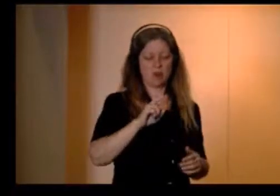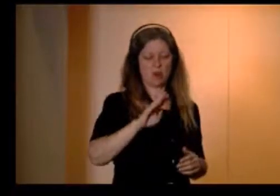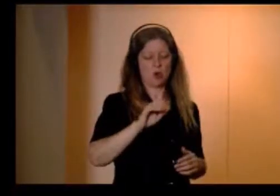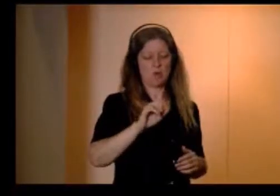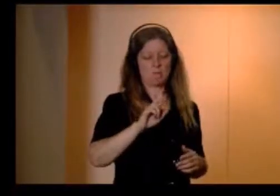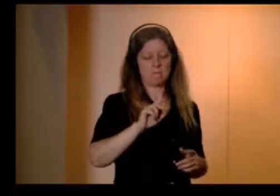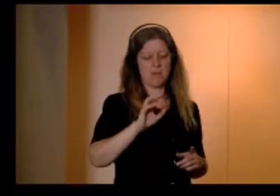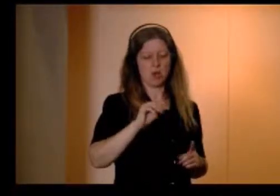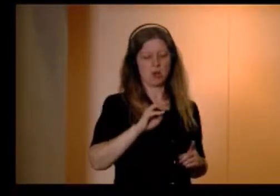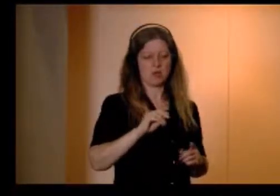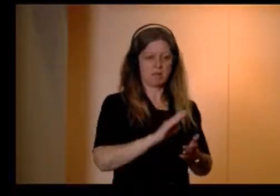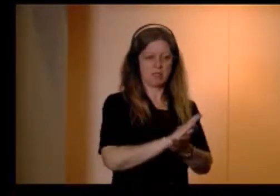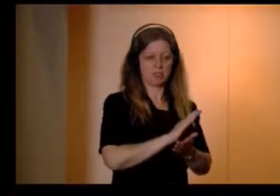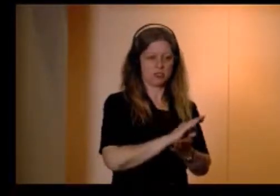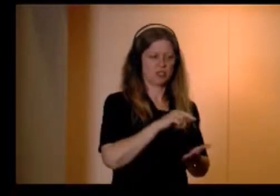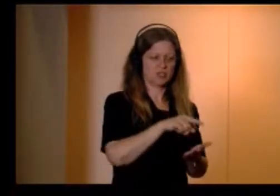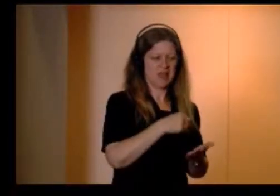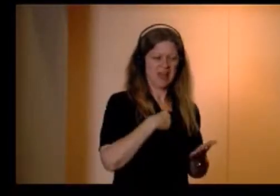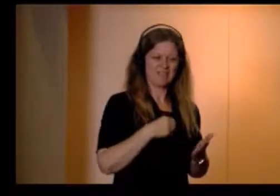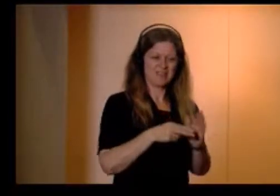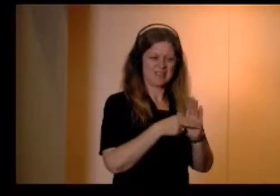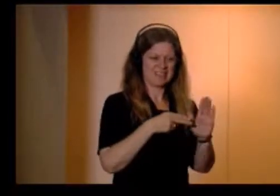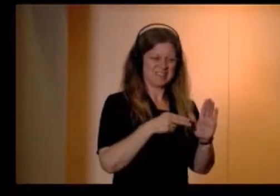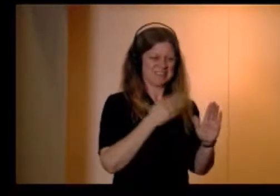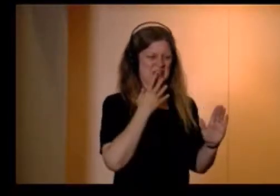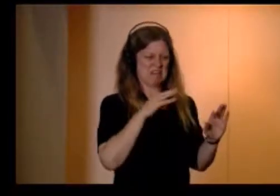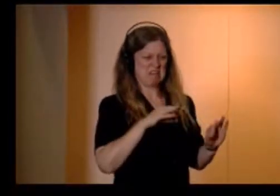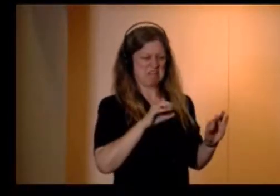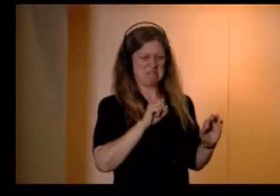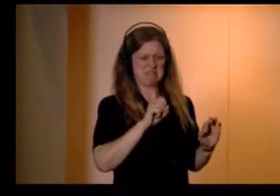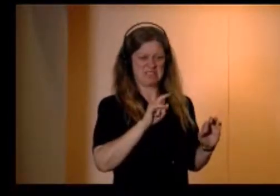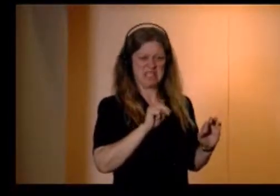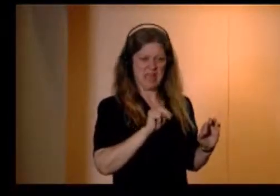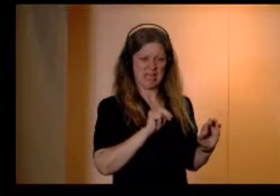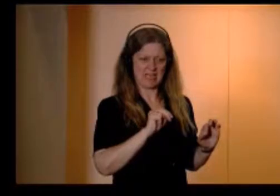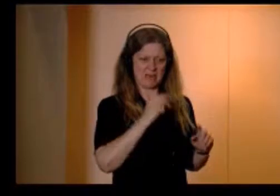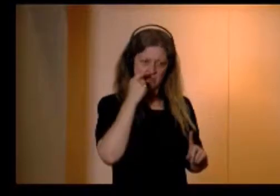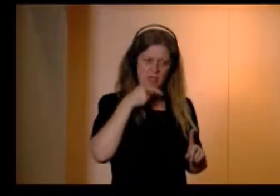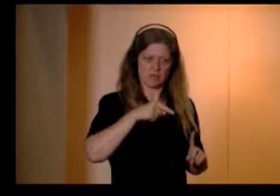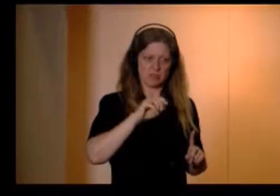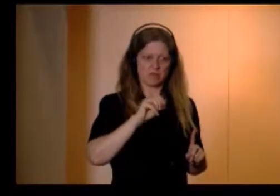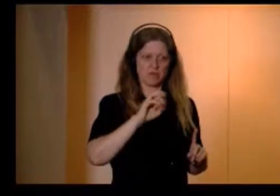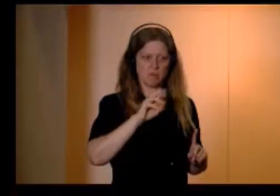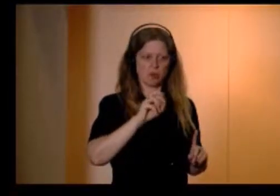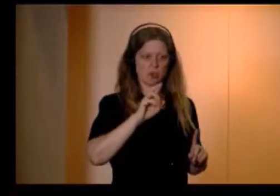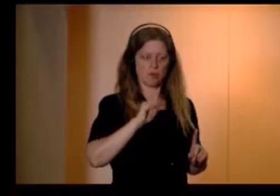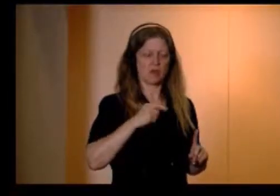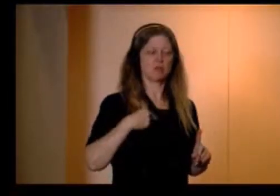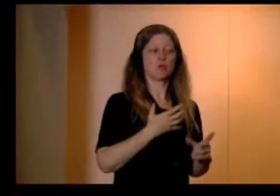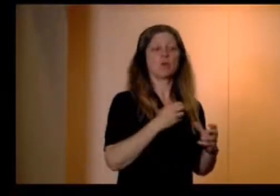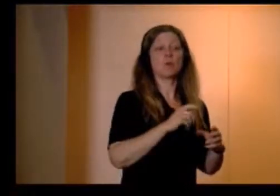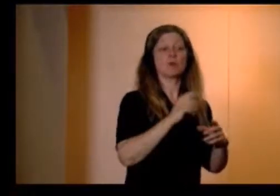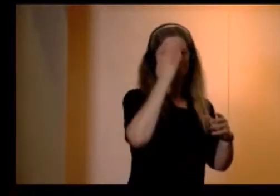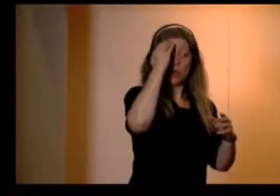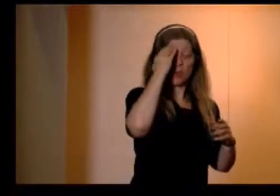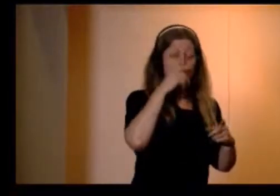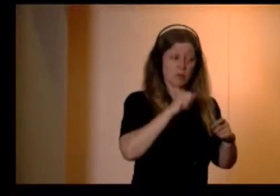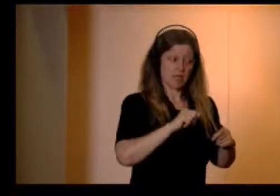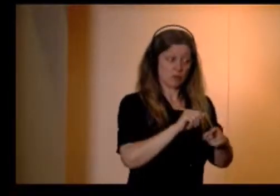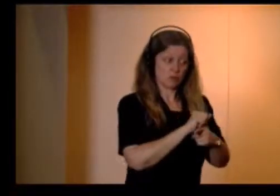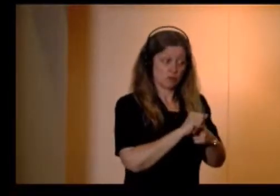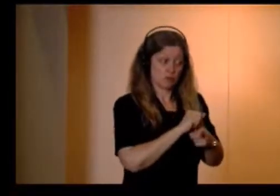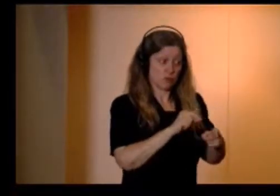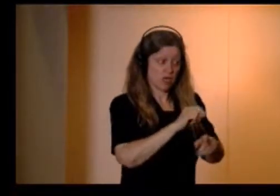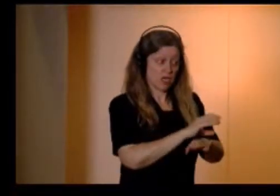can you train an algorithm to be able to tell if an herbarium sheet has mercury staining on it or not? This